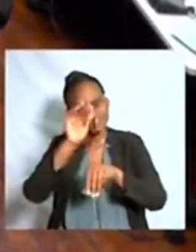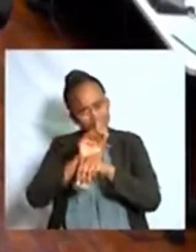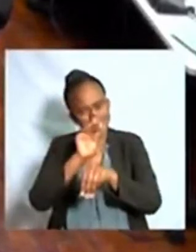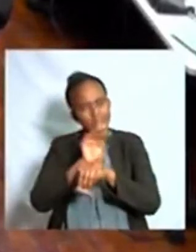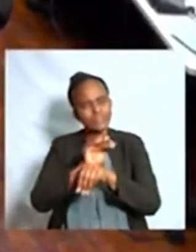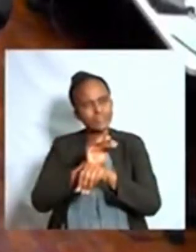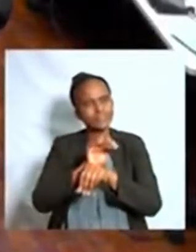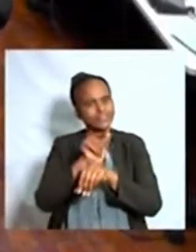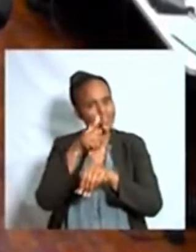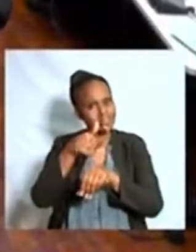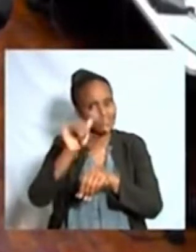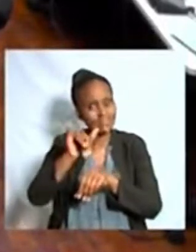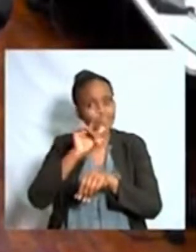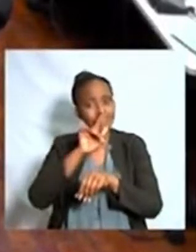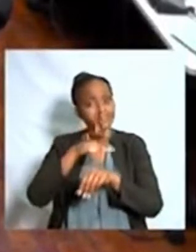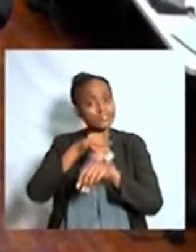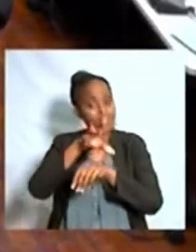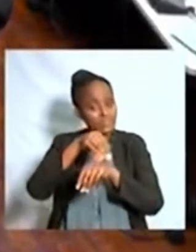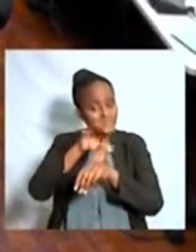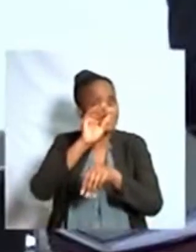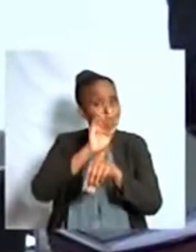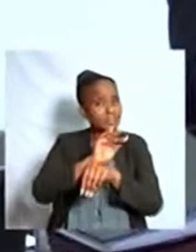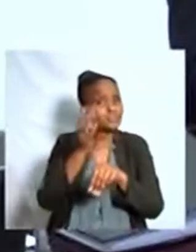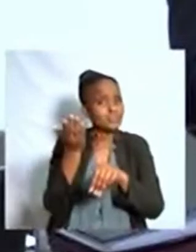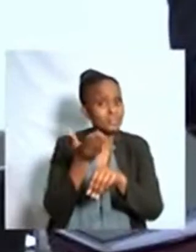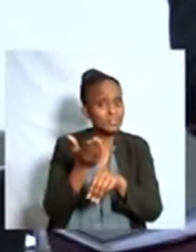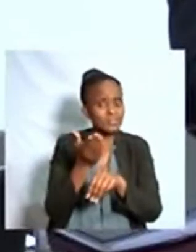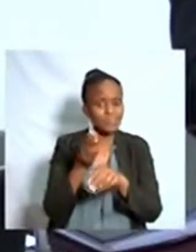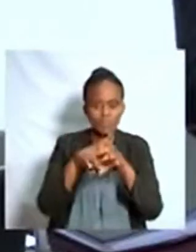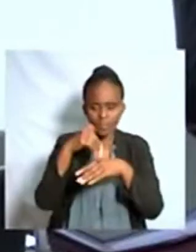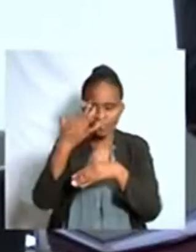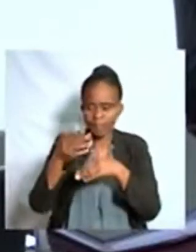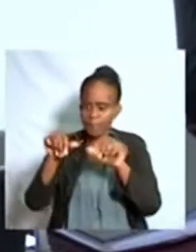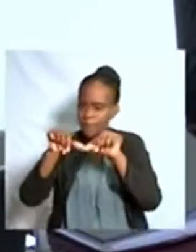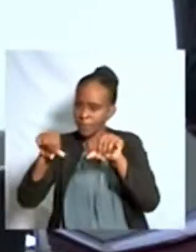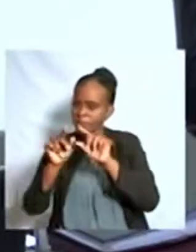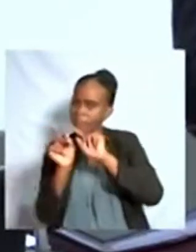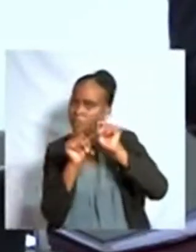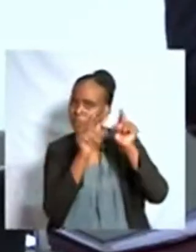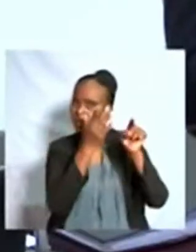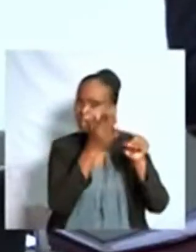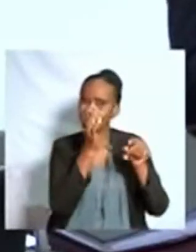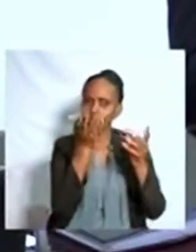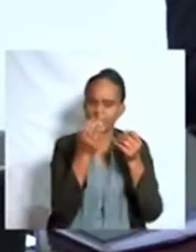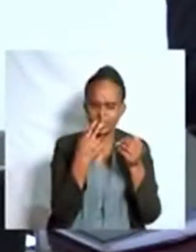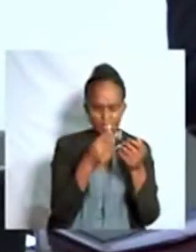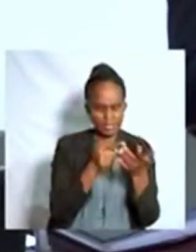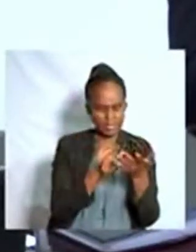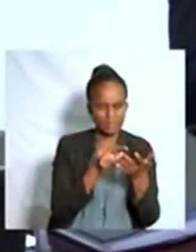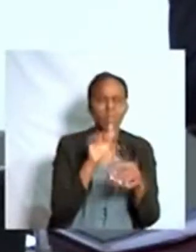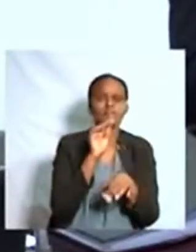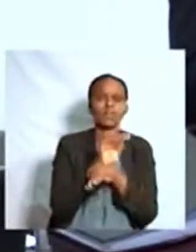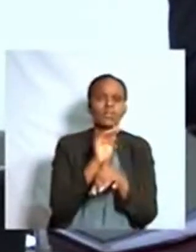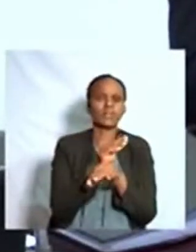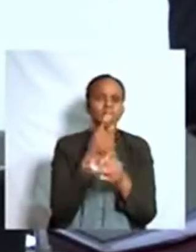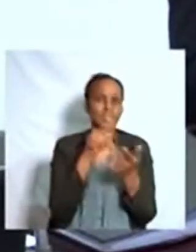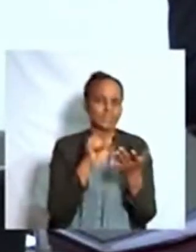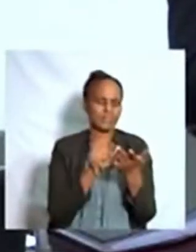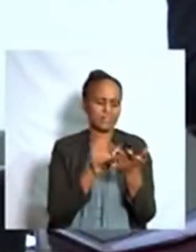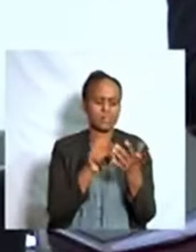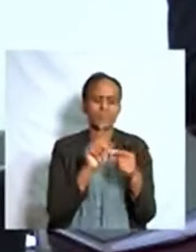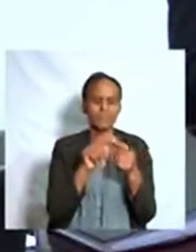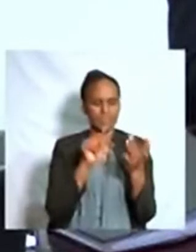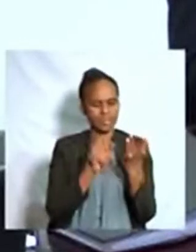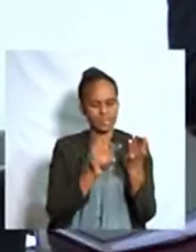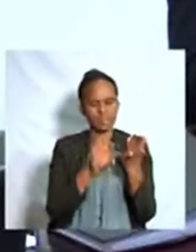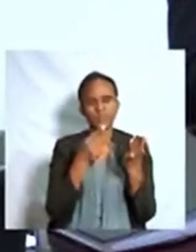take that he advised without a comment? Even when external auditors go there, they would want to see something physical. That yes, this is